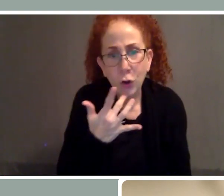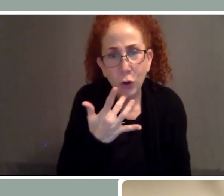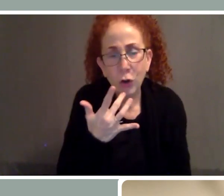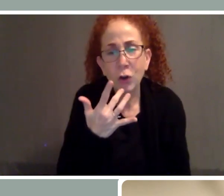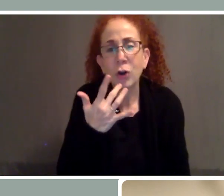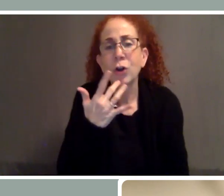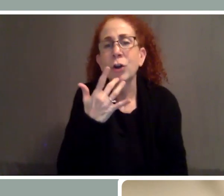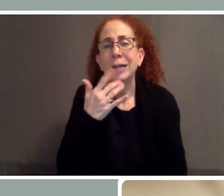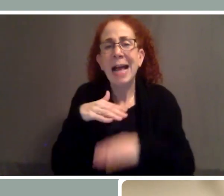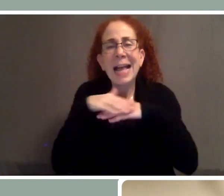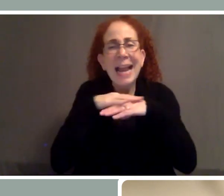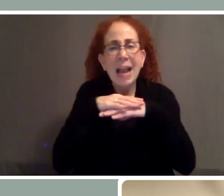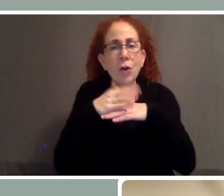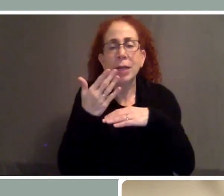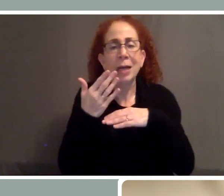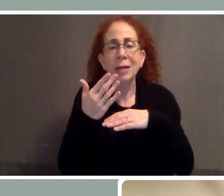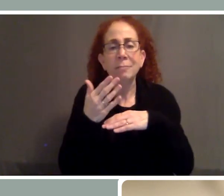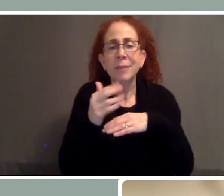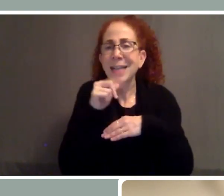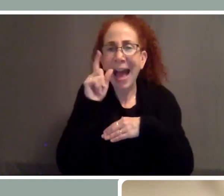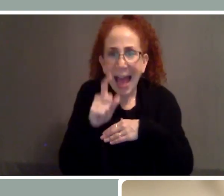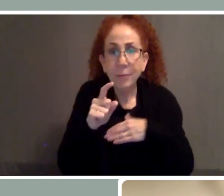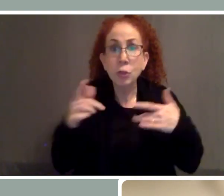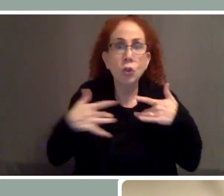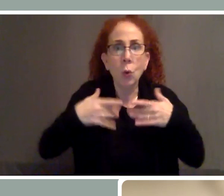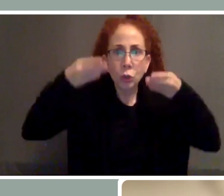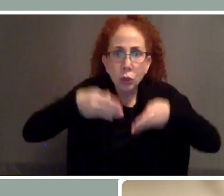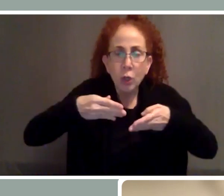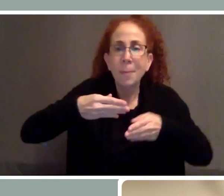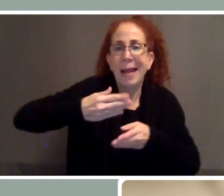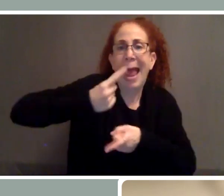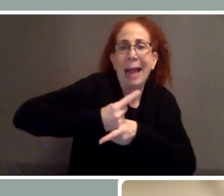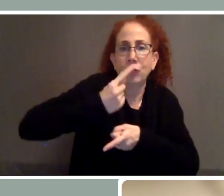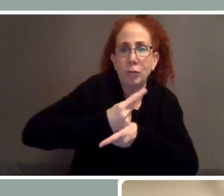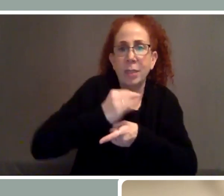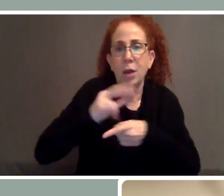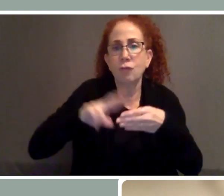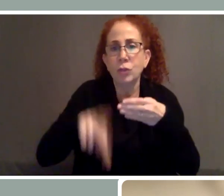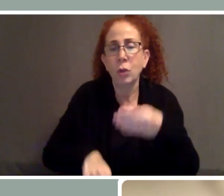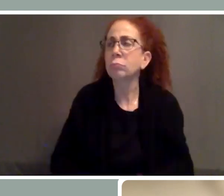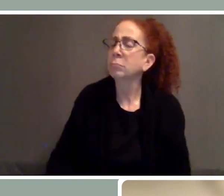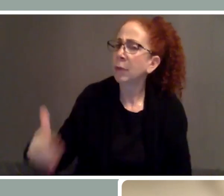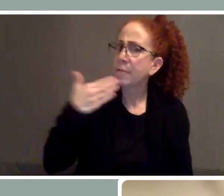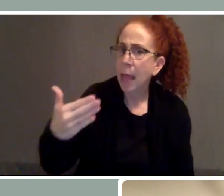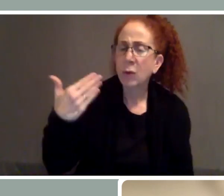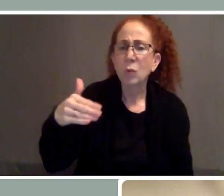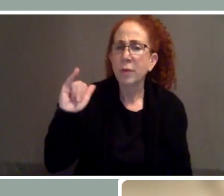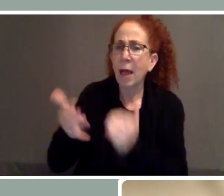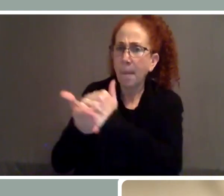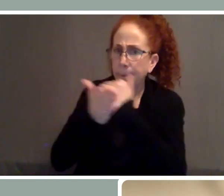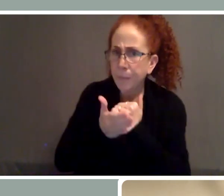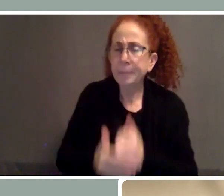site where we don't have to worry about the accuracy of the result. Thank you. That's very helpful. There's